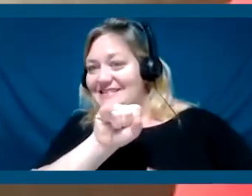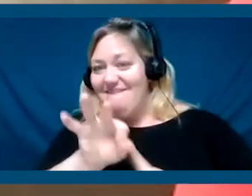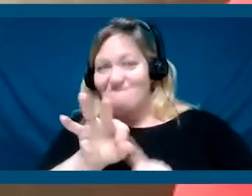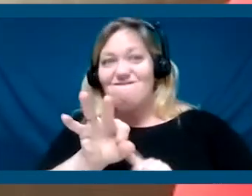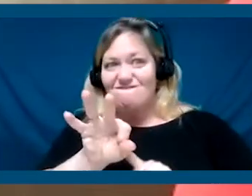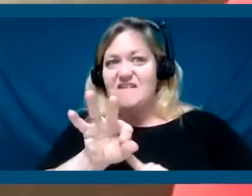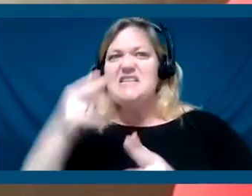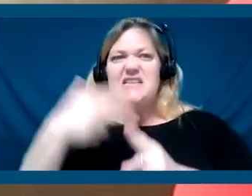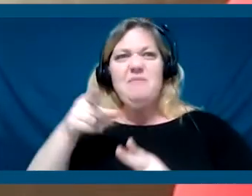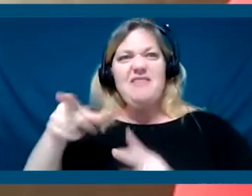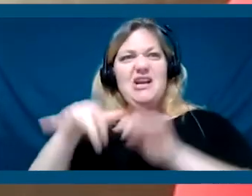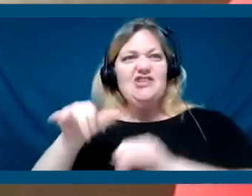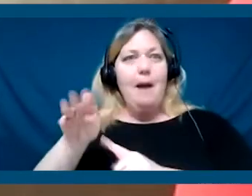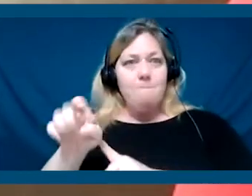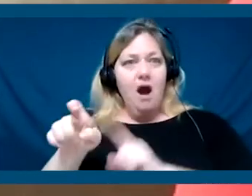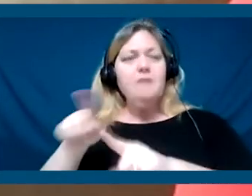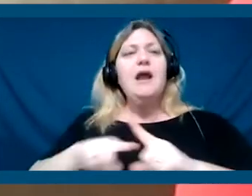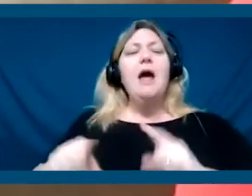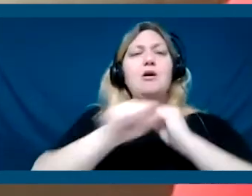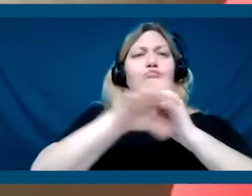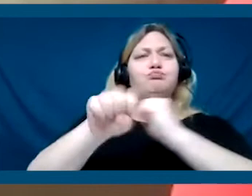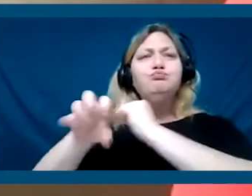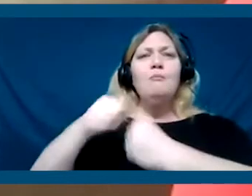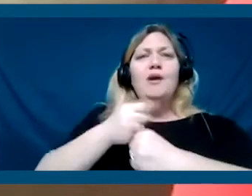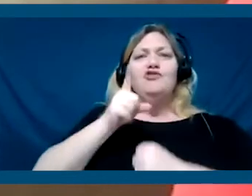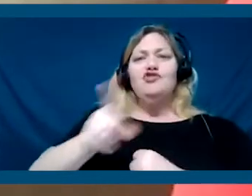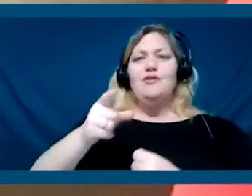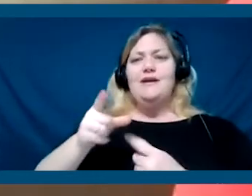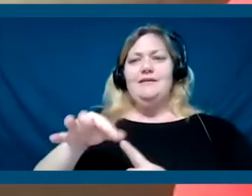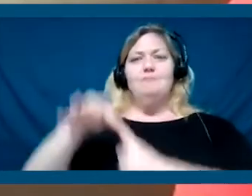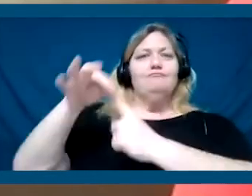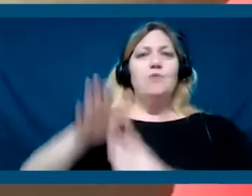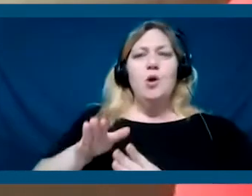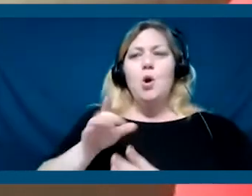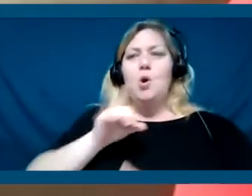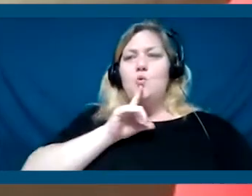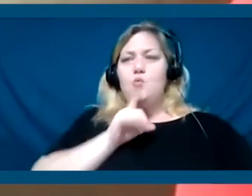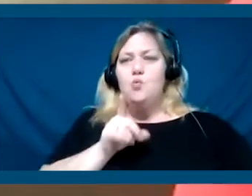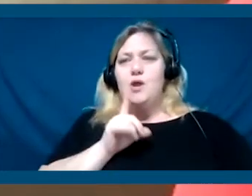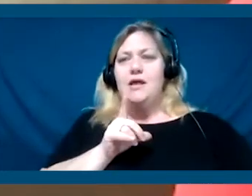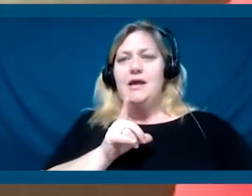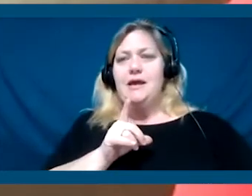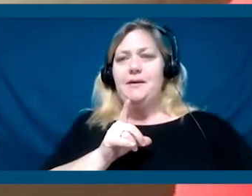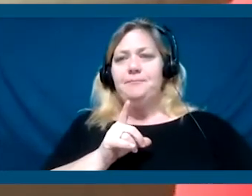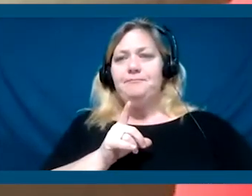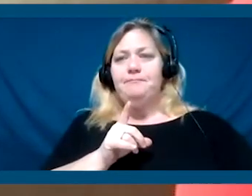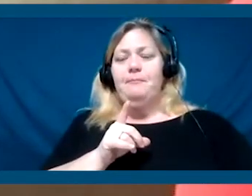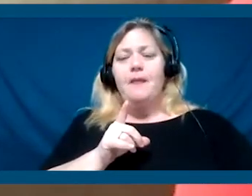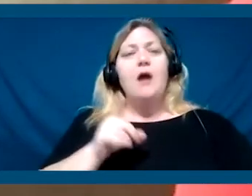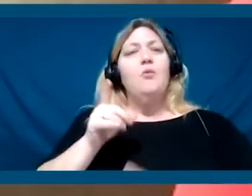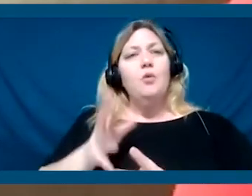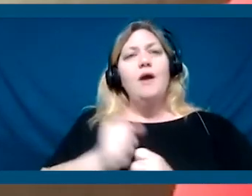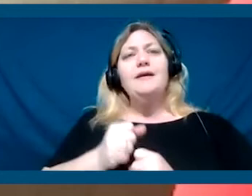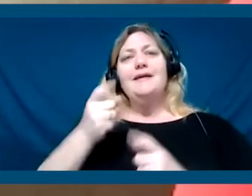fundraising and making sure that his candidacy moves to a prominent place and that we can get him across the finish line.